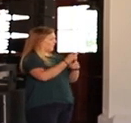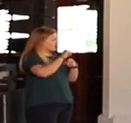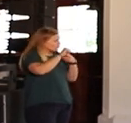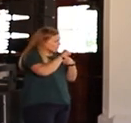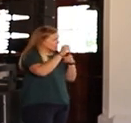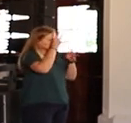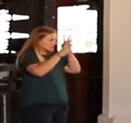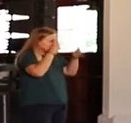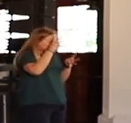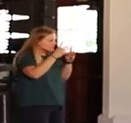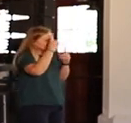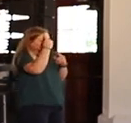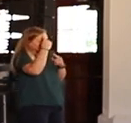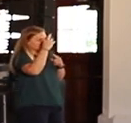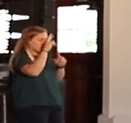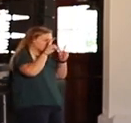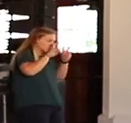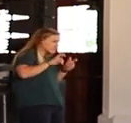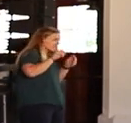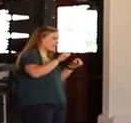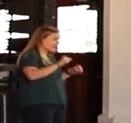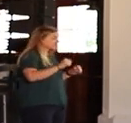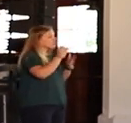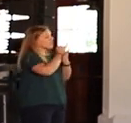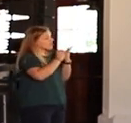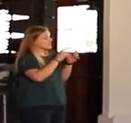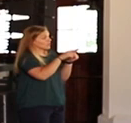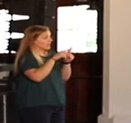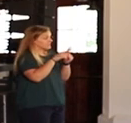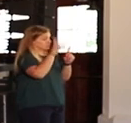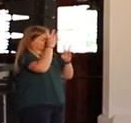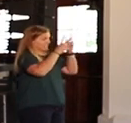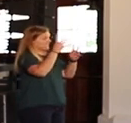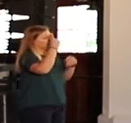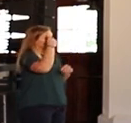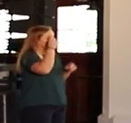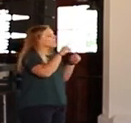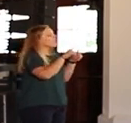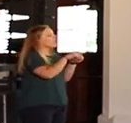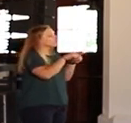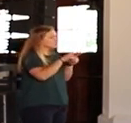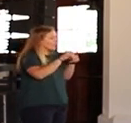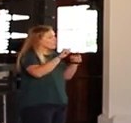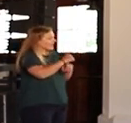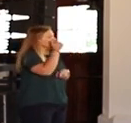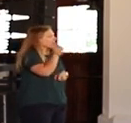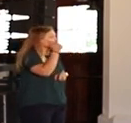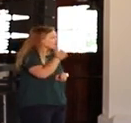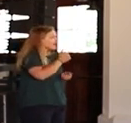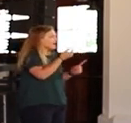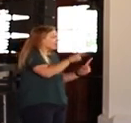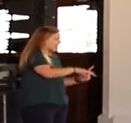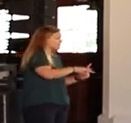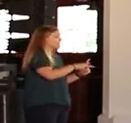intellectual and analytical capacity, artistic and creative thinking, and we teach them practical applications like